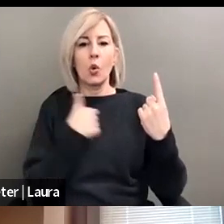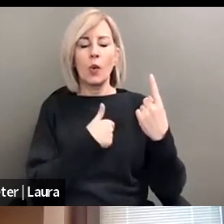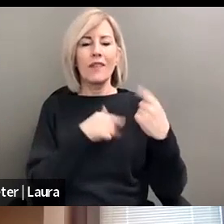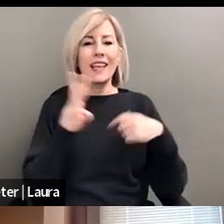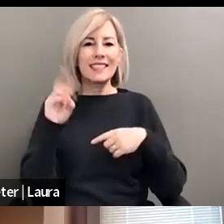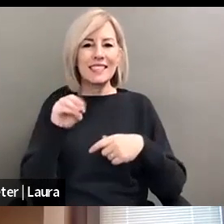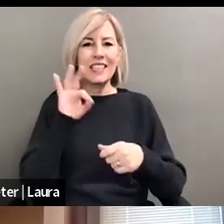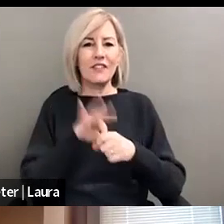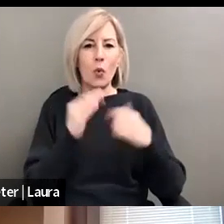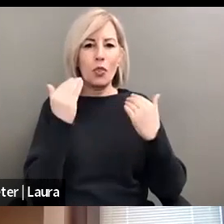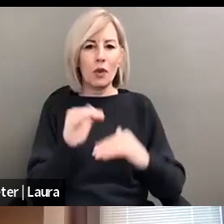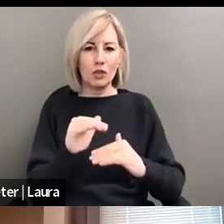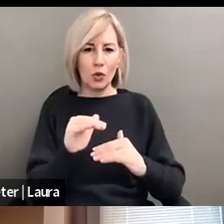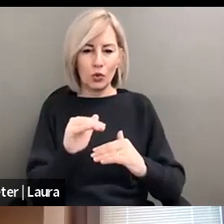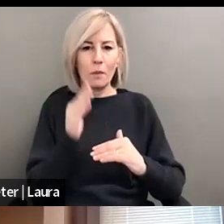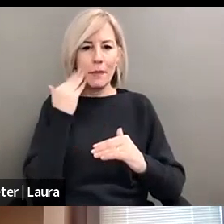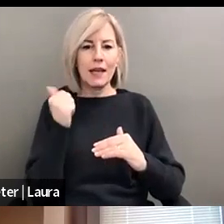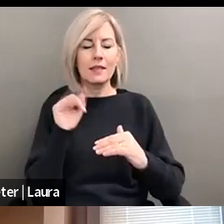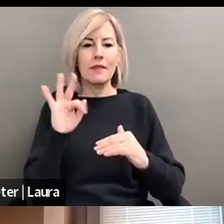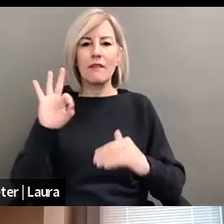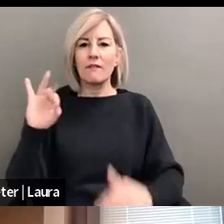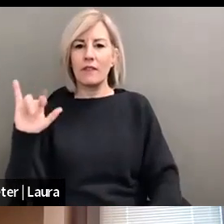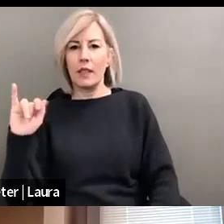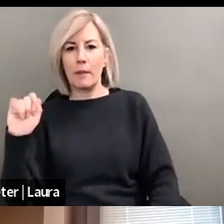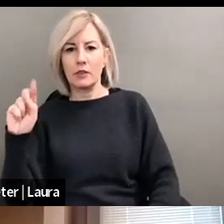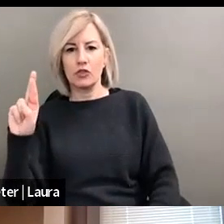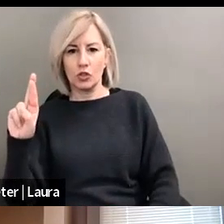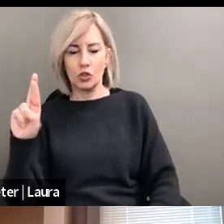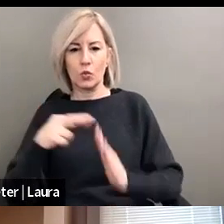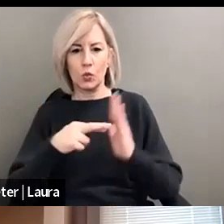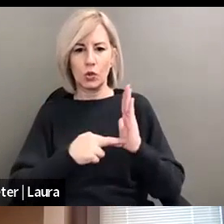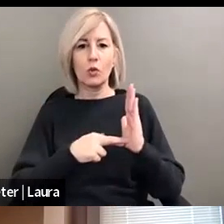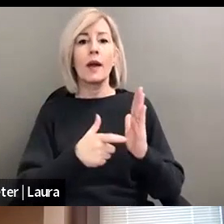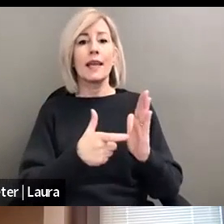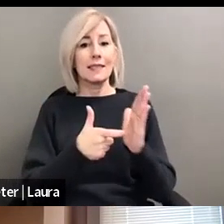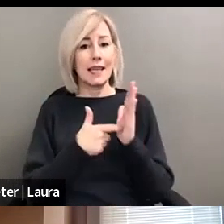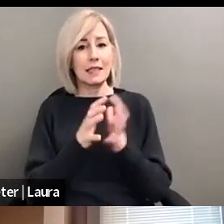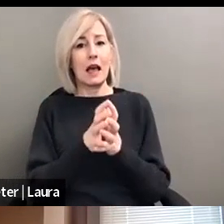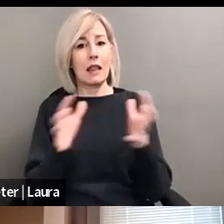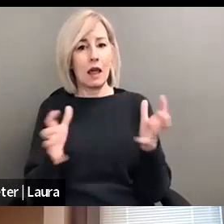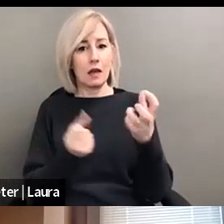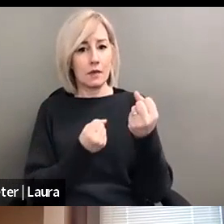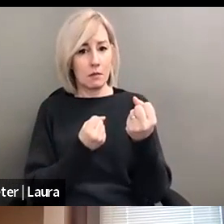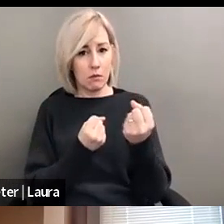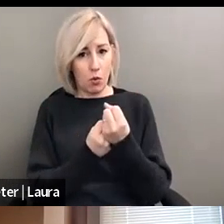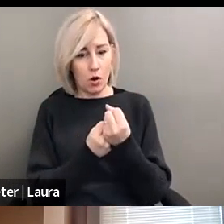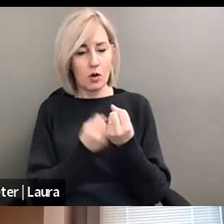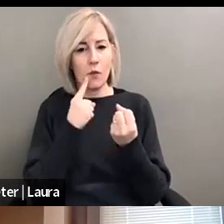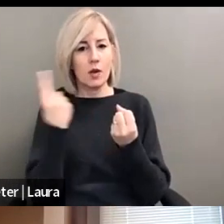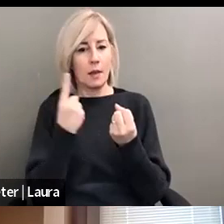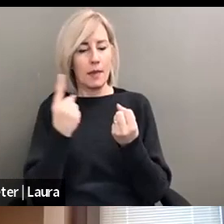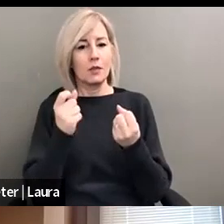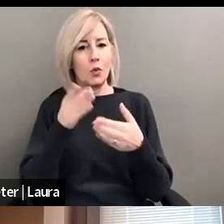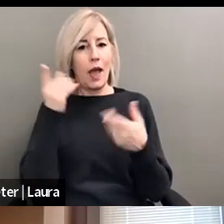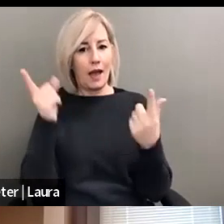threshold in the Senate because of the filibuster rule. So it takes a lot of support for something to get